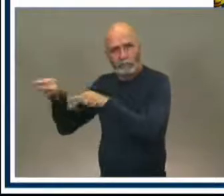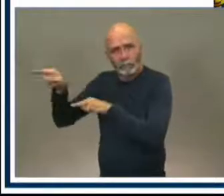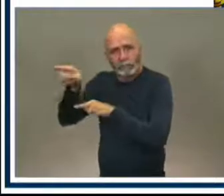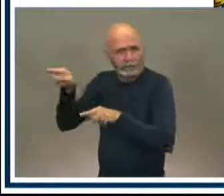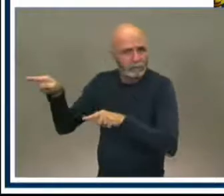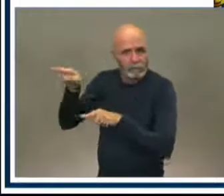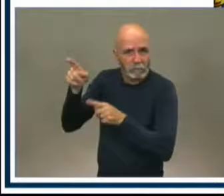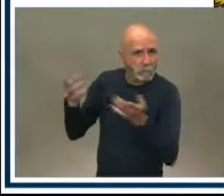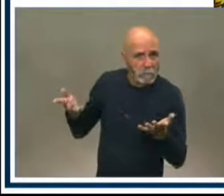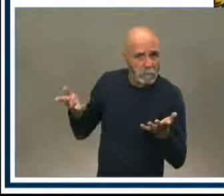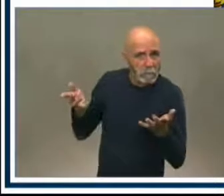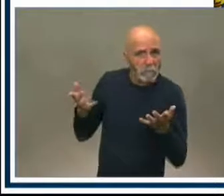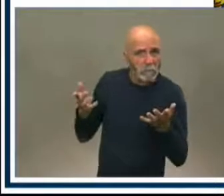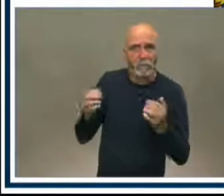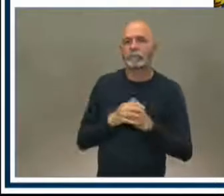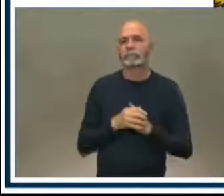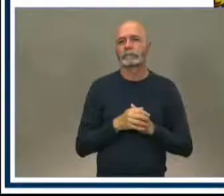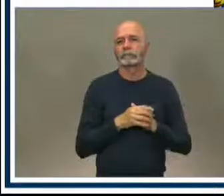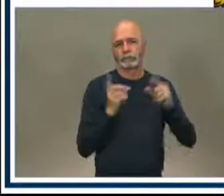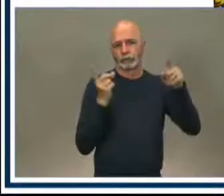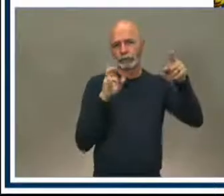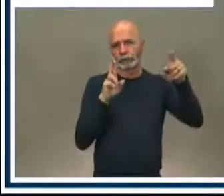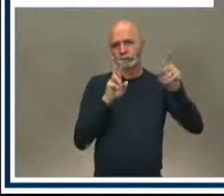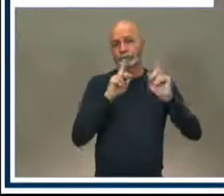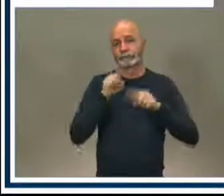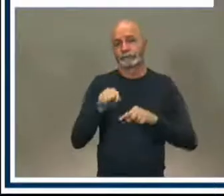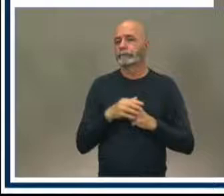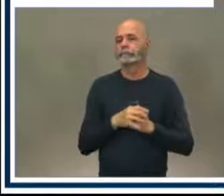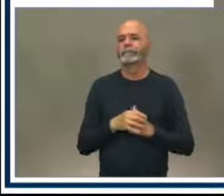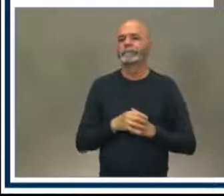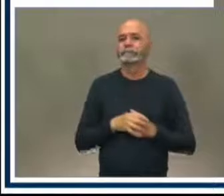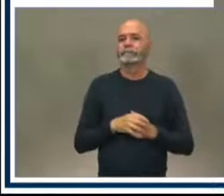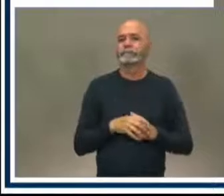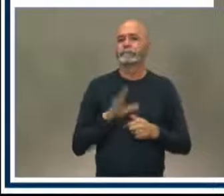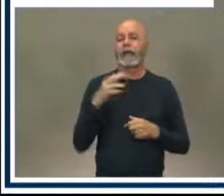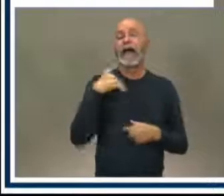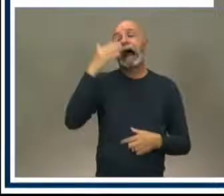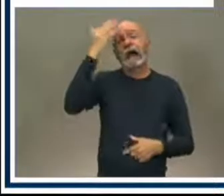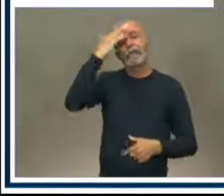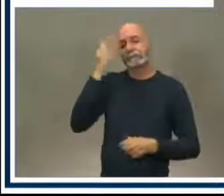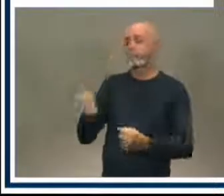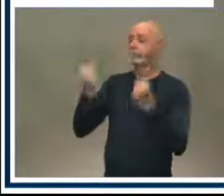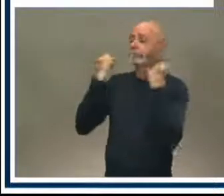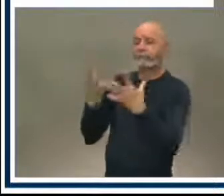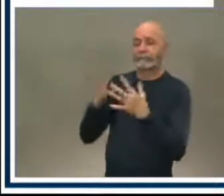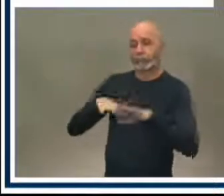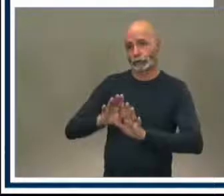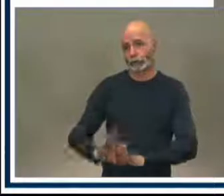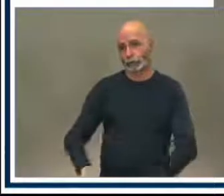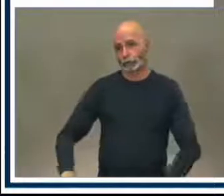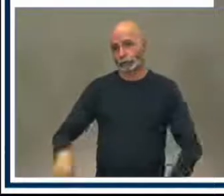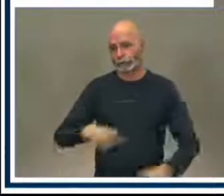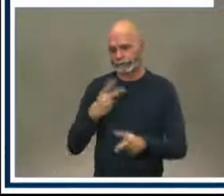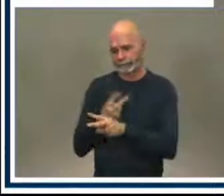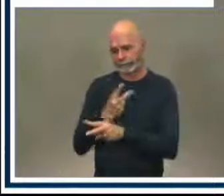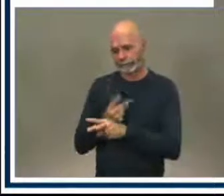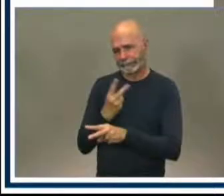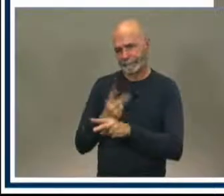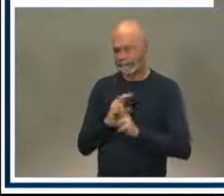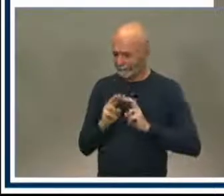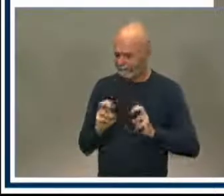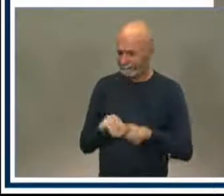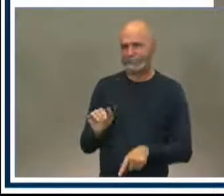that won't be a requirement? Given our numbers that we have, we know how many kids, and that we've looked at this carefully. We believe that,